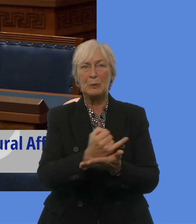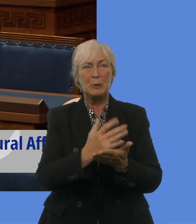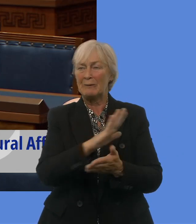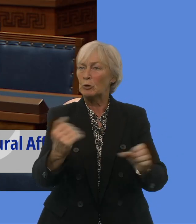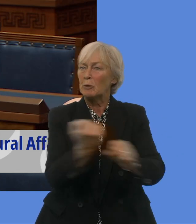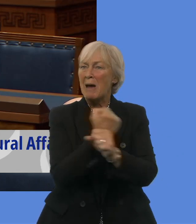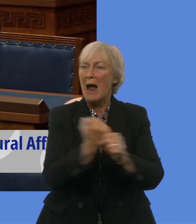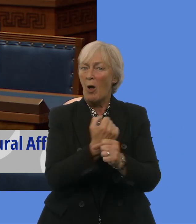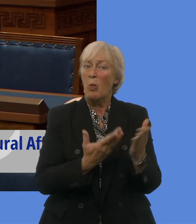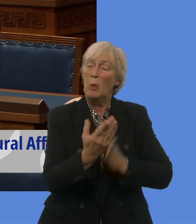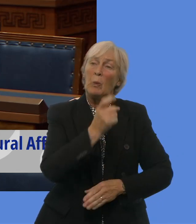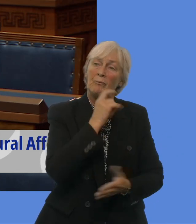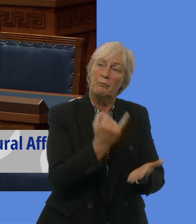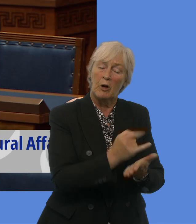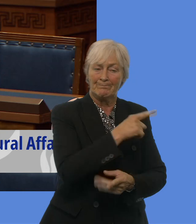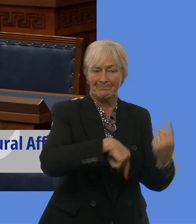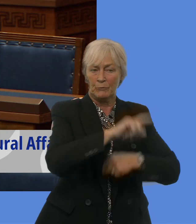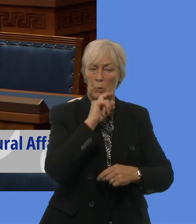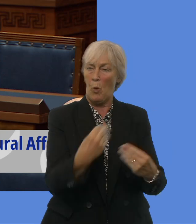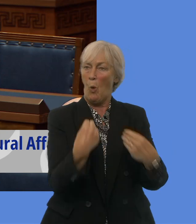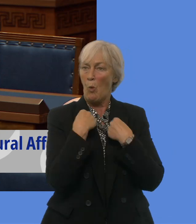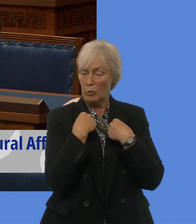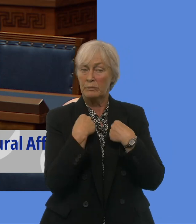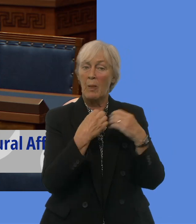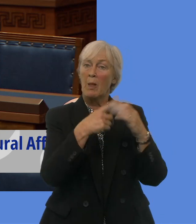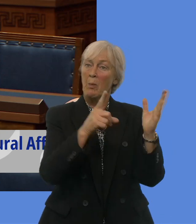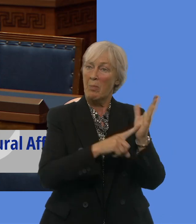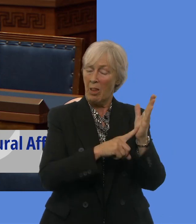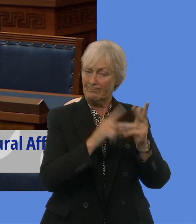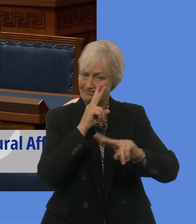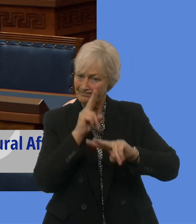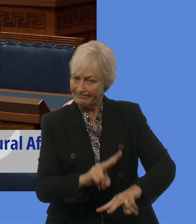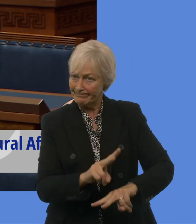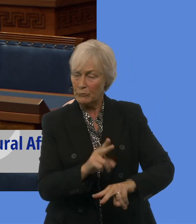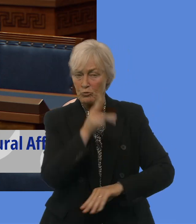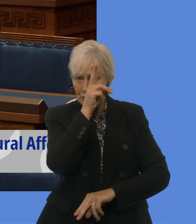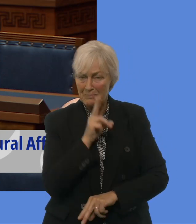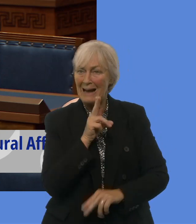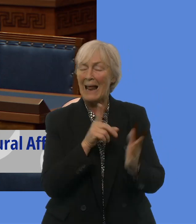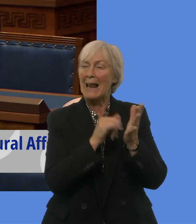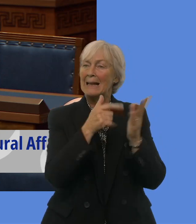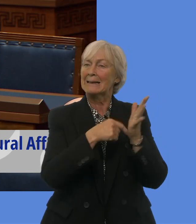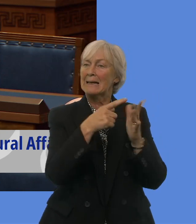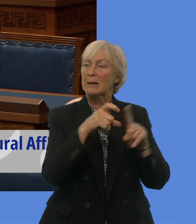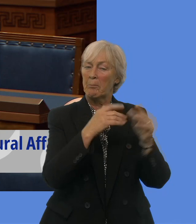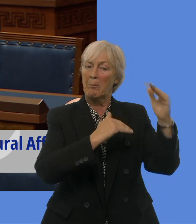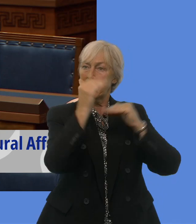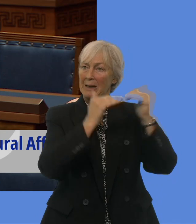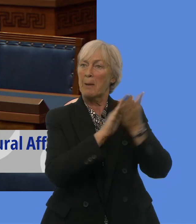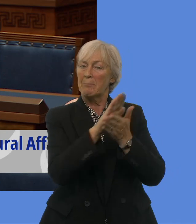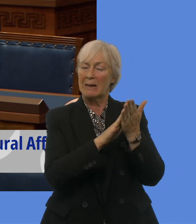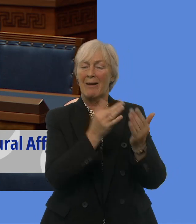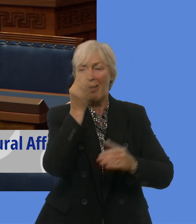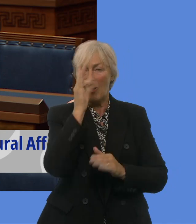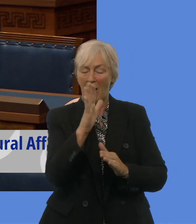We have sought to ensure that in the bill, protections will be afforded in respect of listed buildings, and this will be binding upon councils to consult with